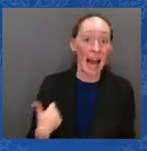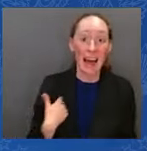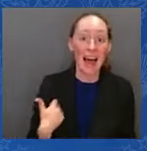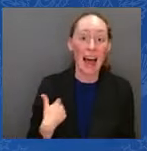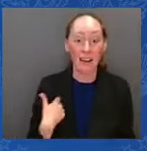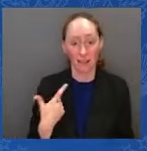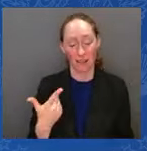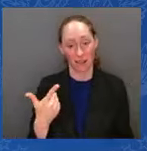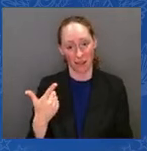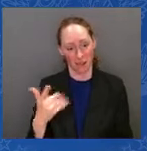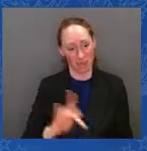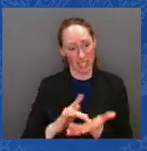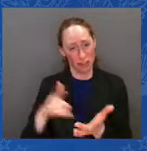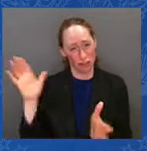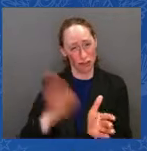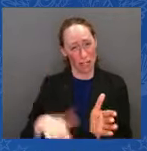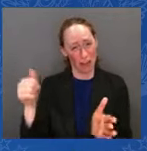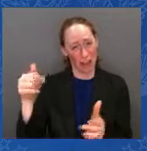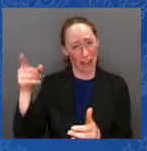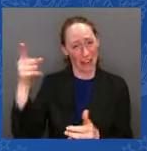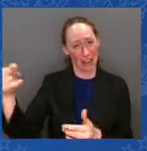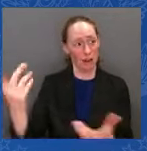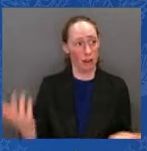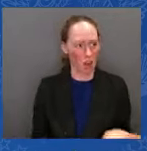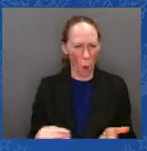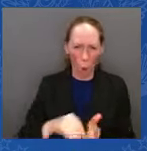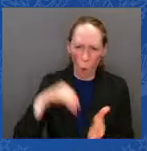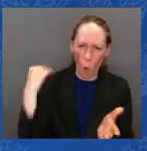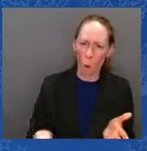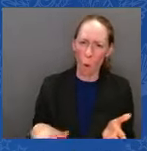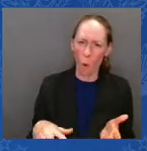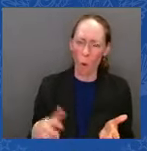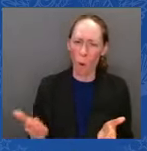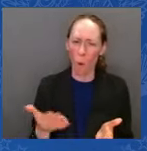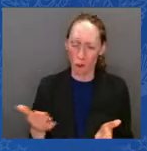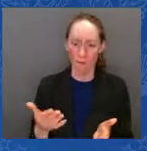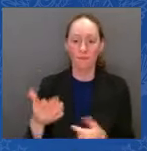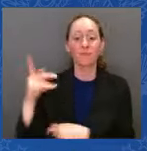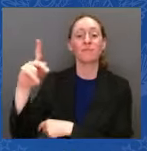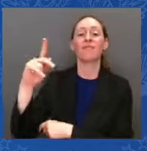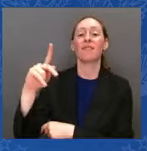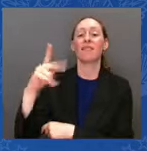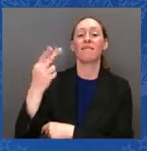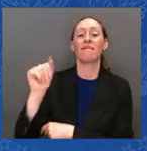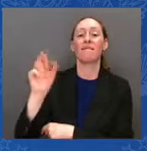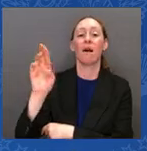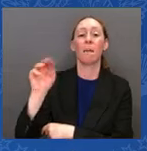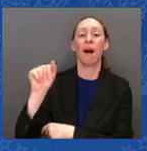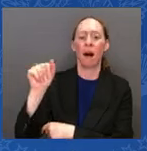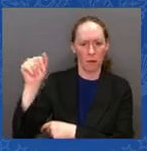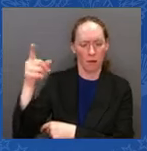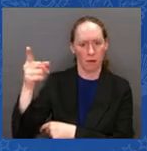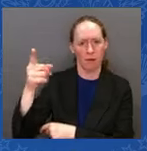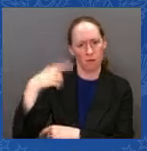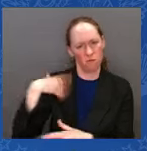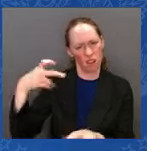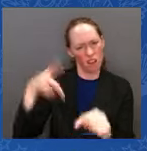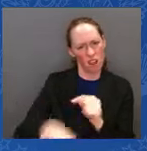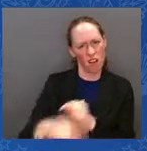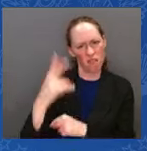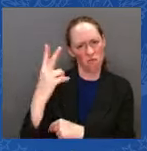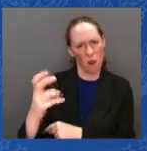and you pay here. You pay a lot more. On big pharma, we cut that spend by $200 billion by expanding the Medicare's power to